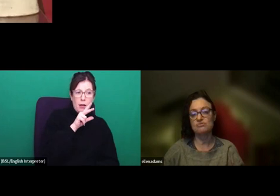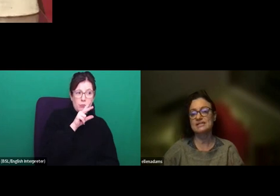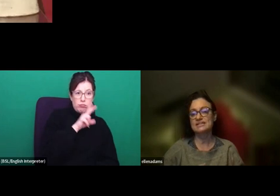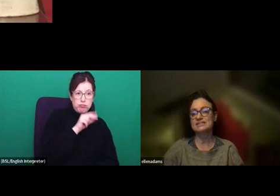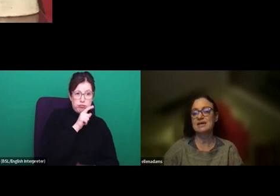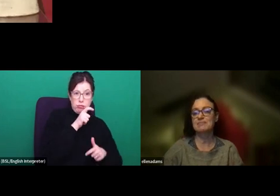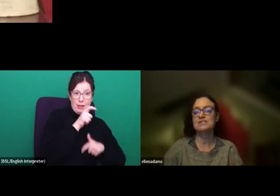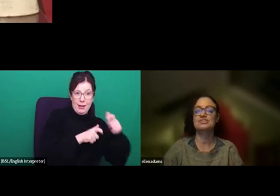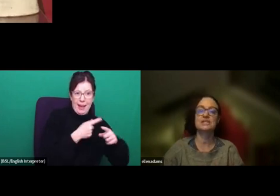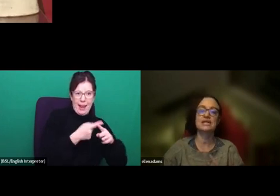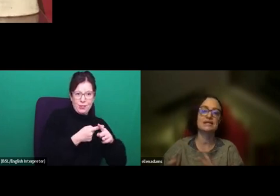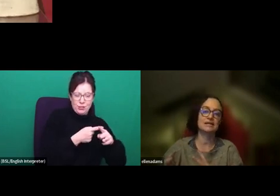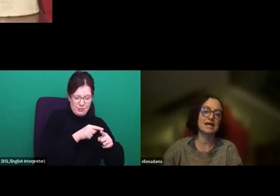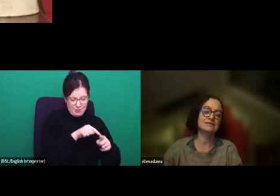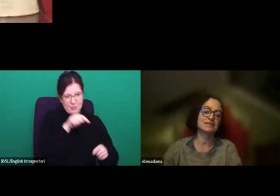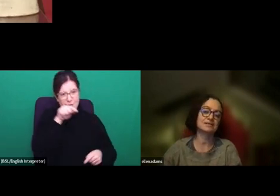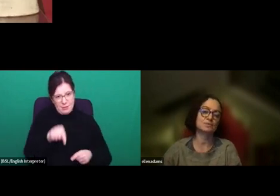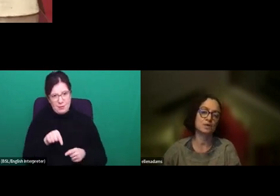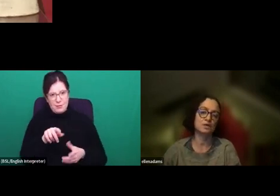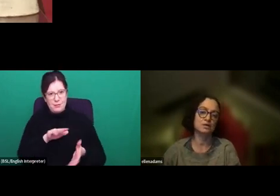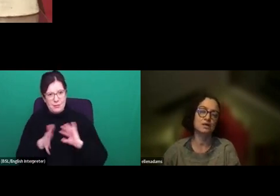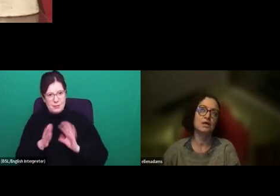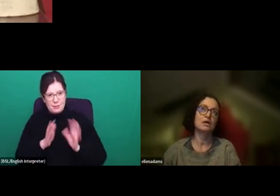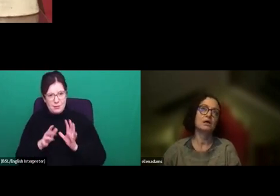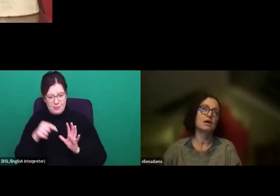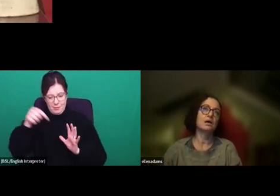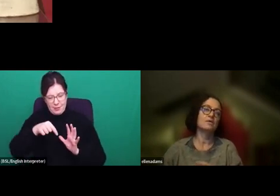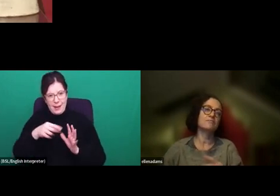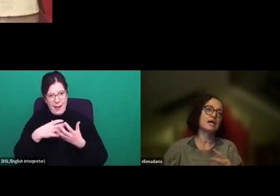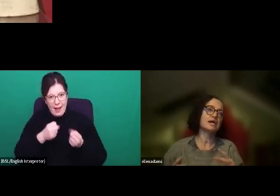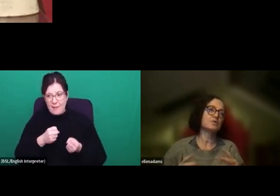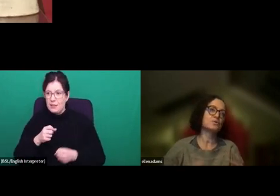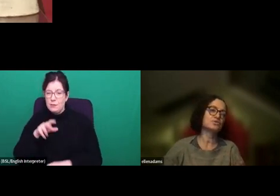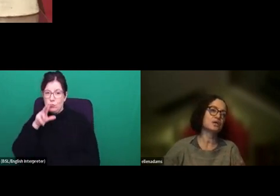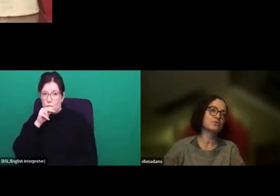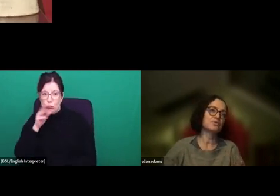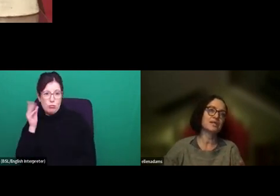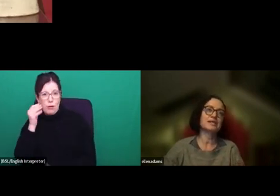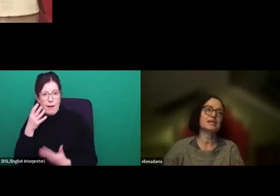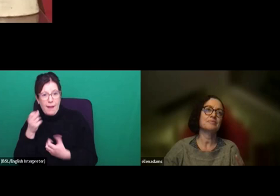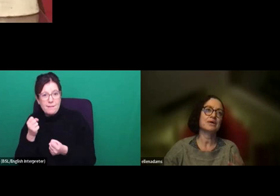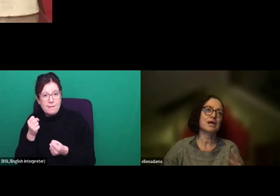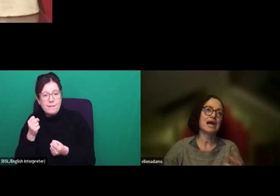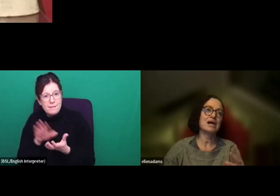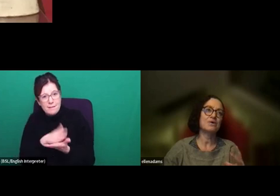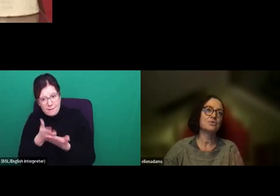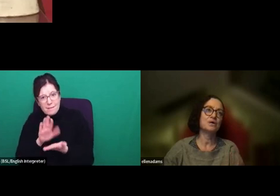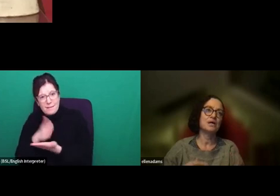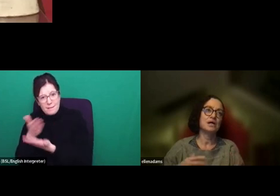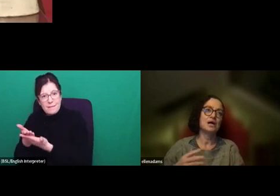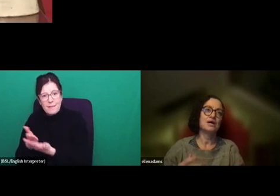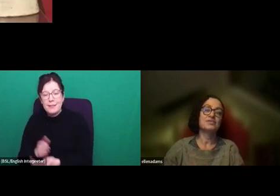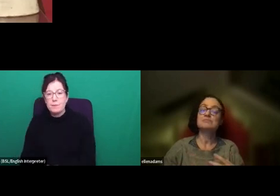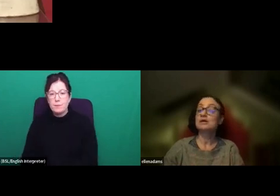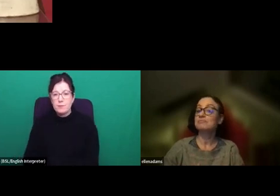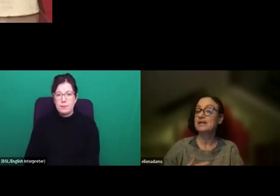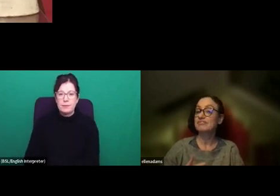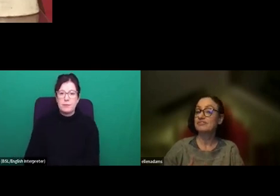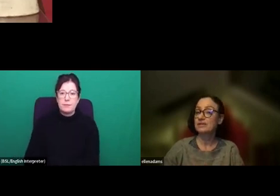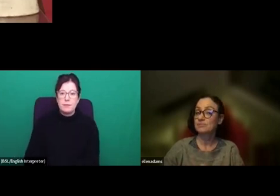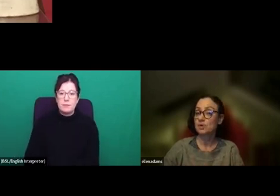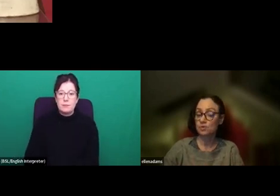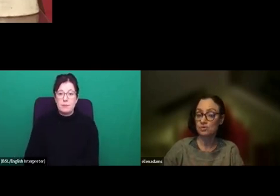is already established in access work. And also thinking about how this